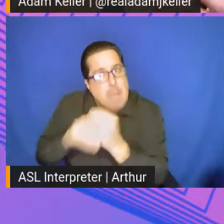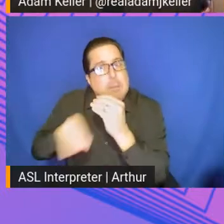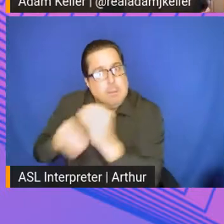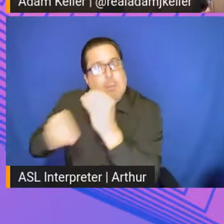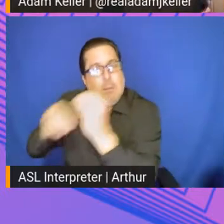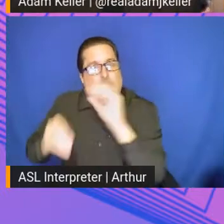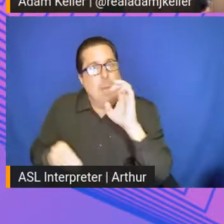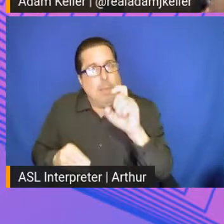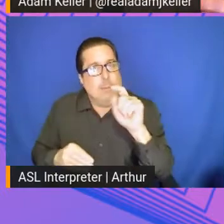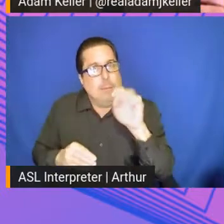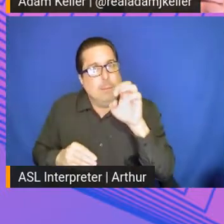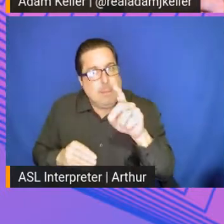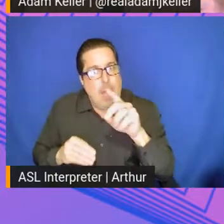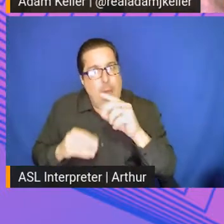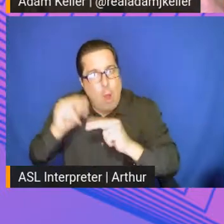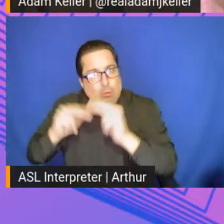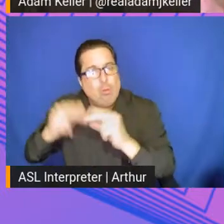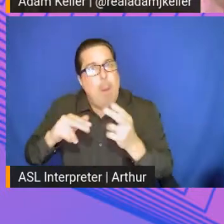build on top of them